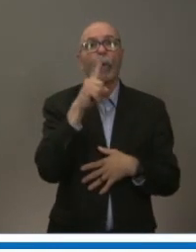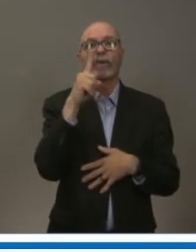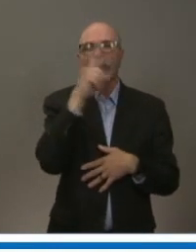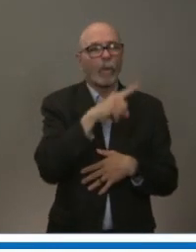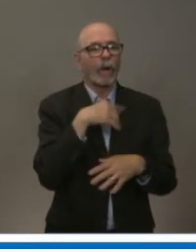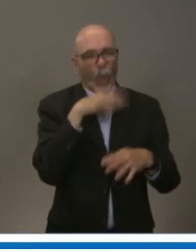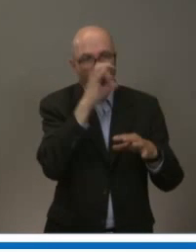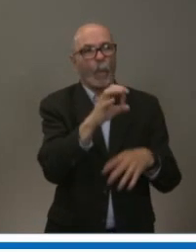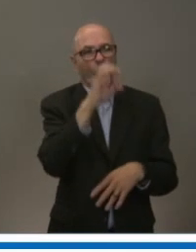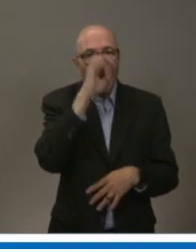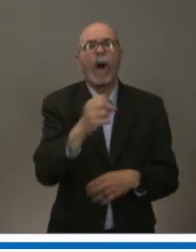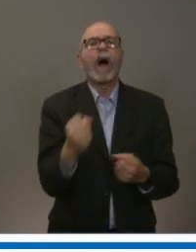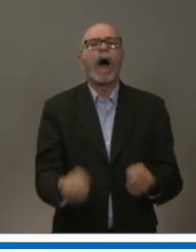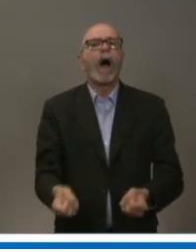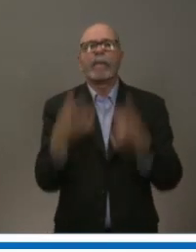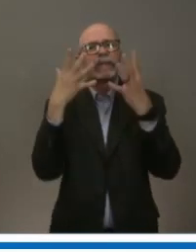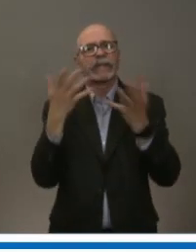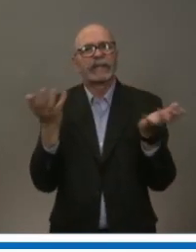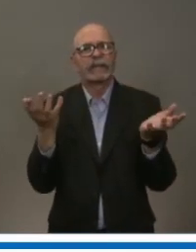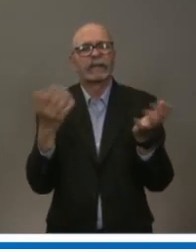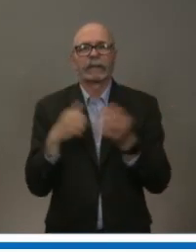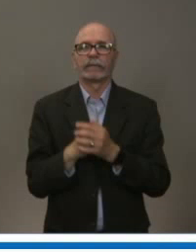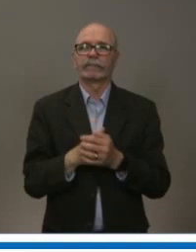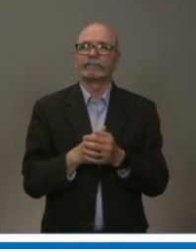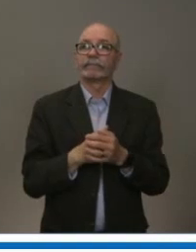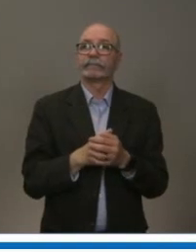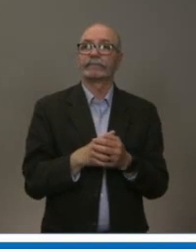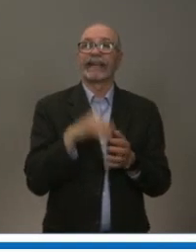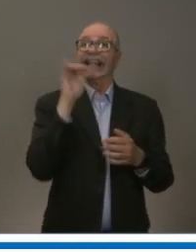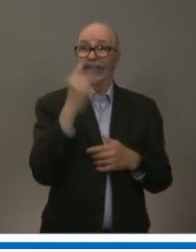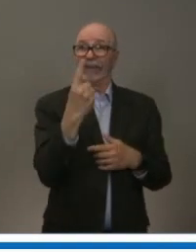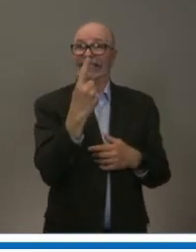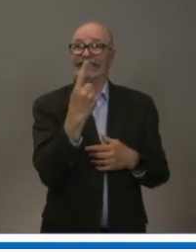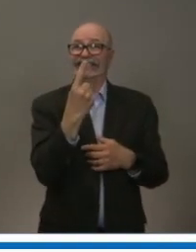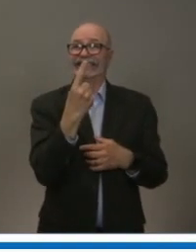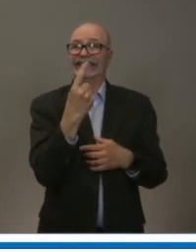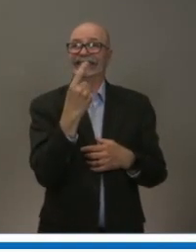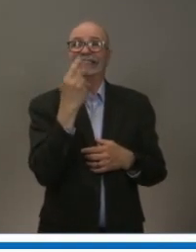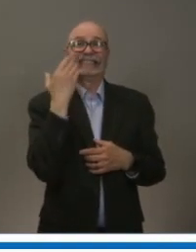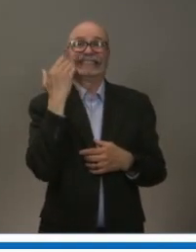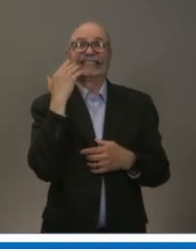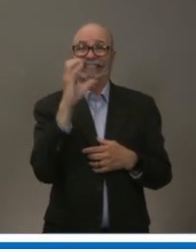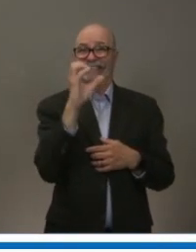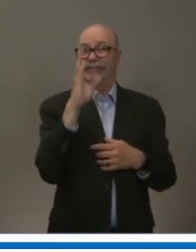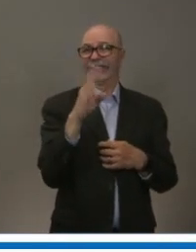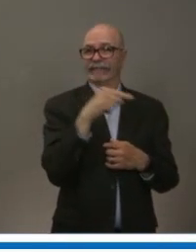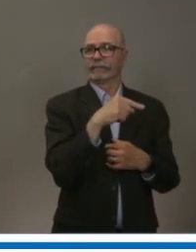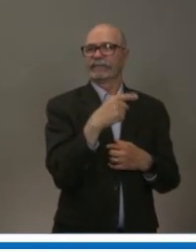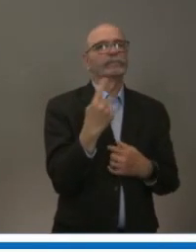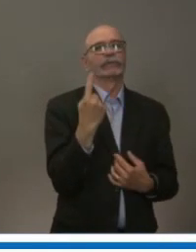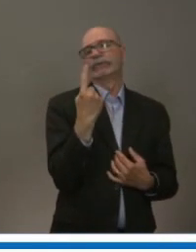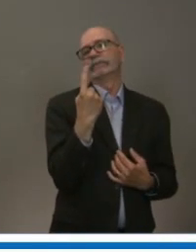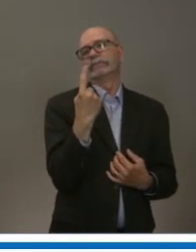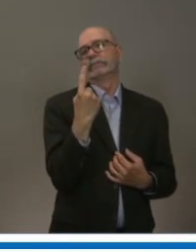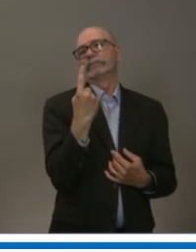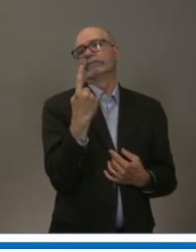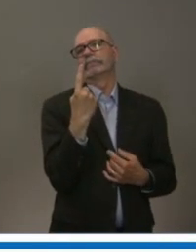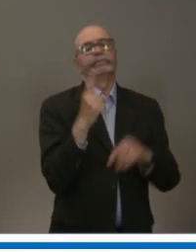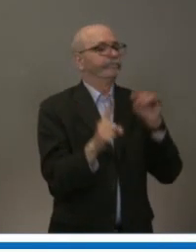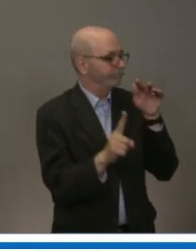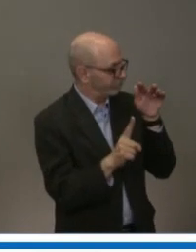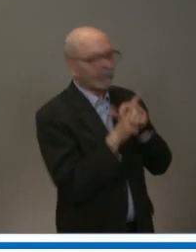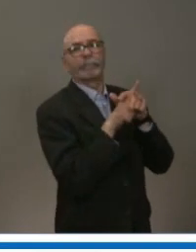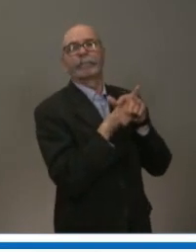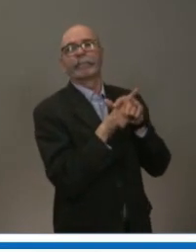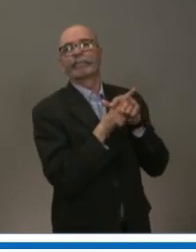so the case that I talked about in the hospital, those are fairly unique circumstances, and that's a fairly unusual